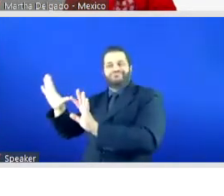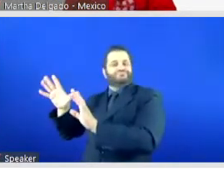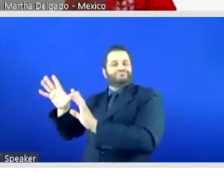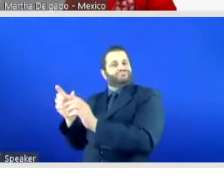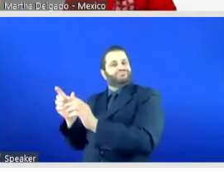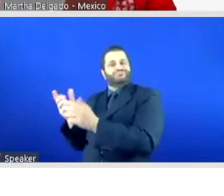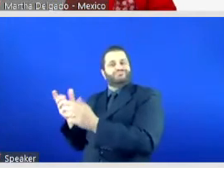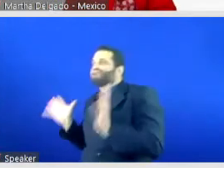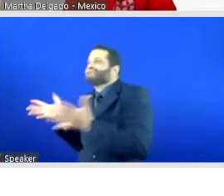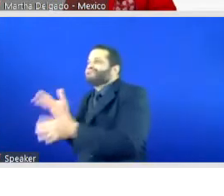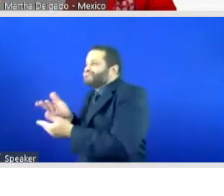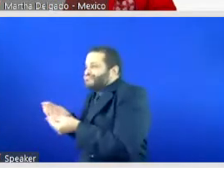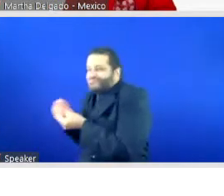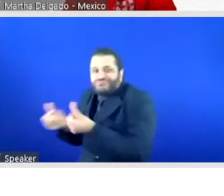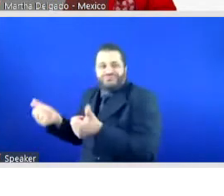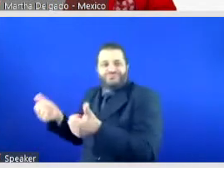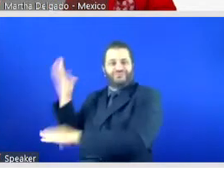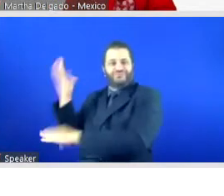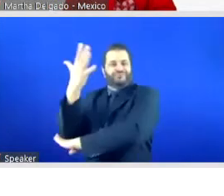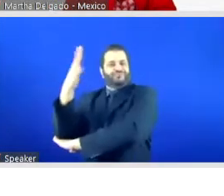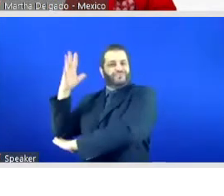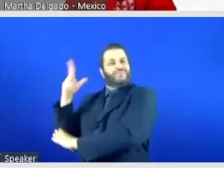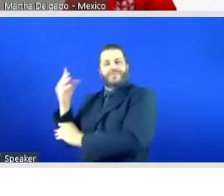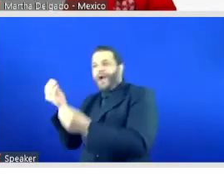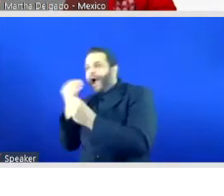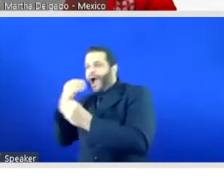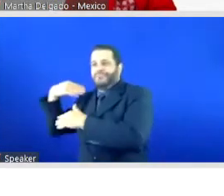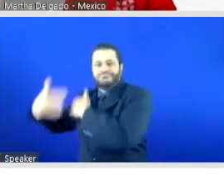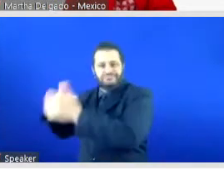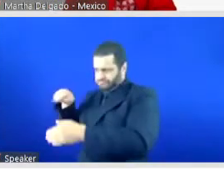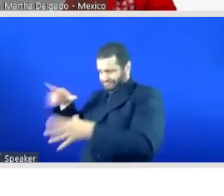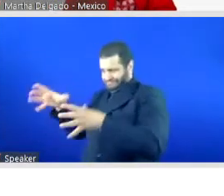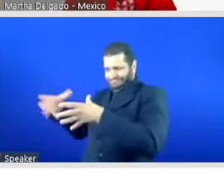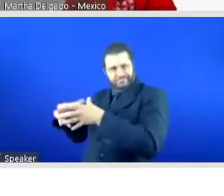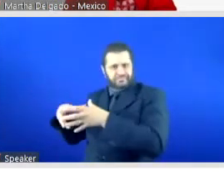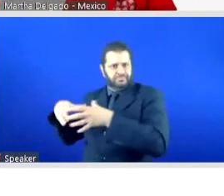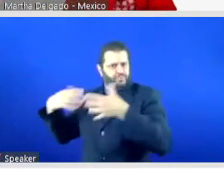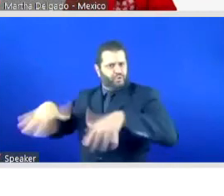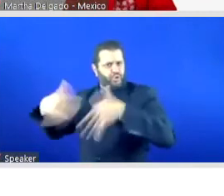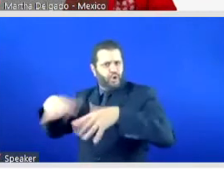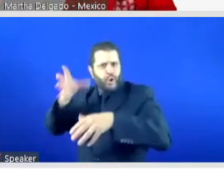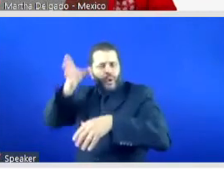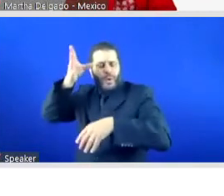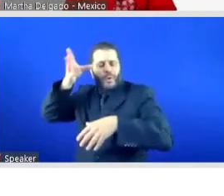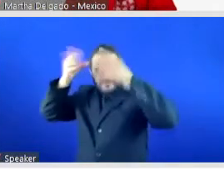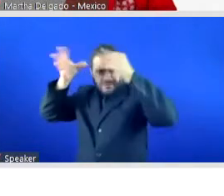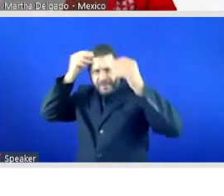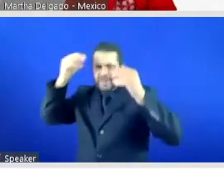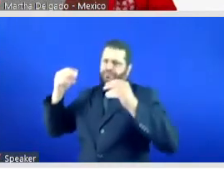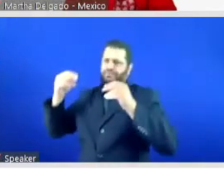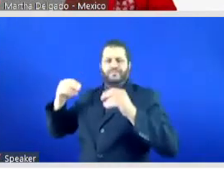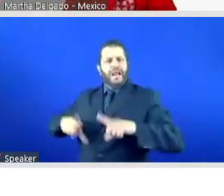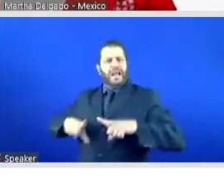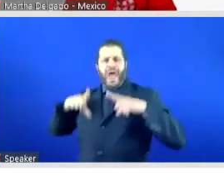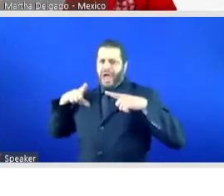work? And the feminists have a role to do that. They have a role to mobilize, whether you are at the international level, help down to your sisters at the South